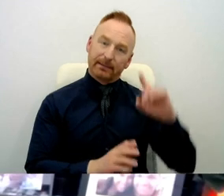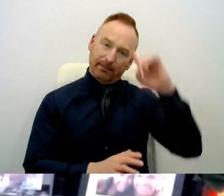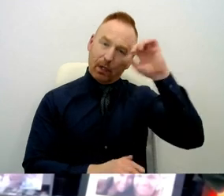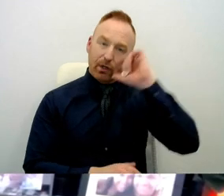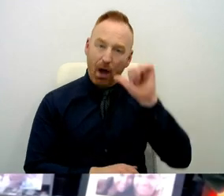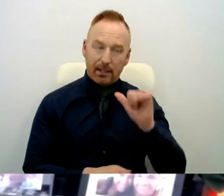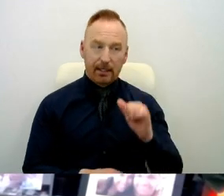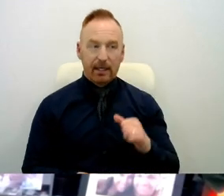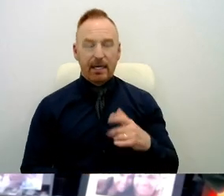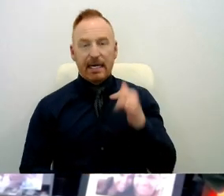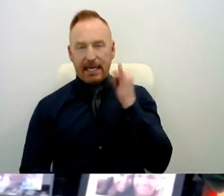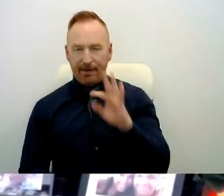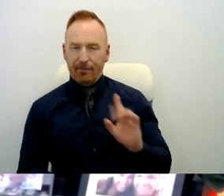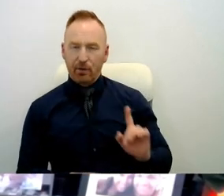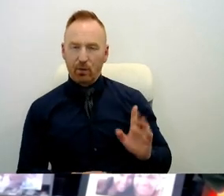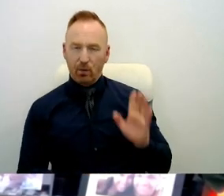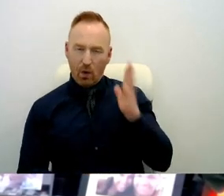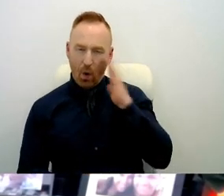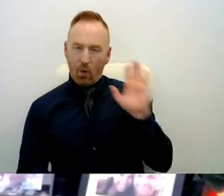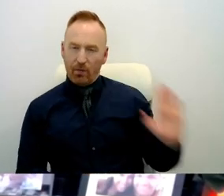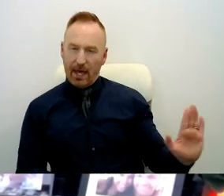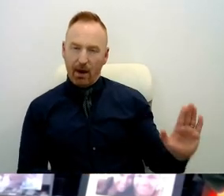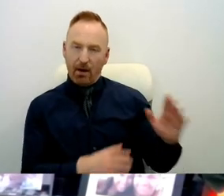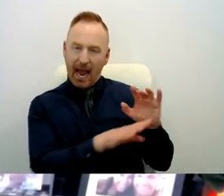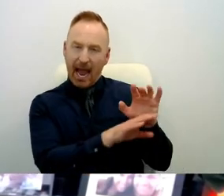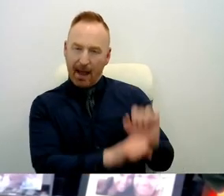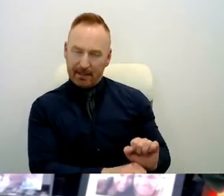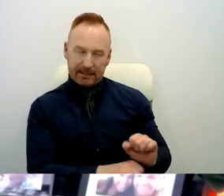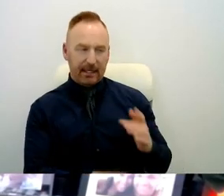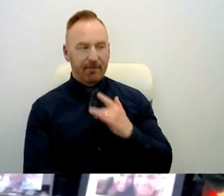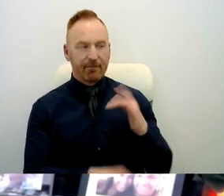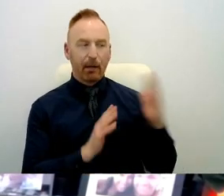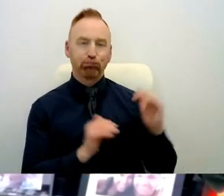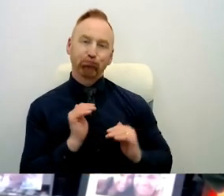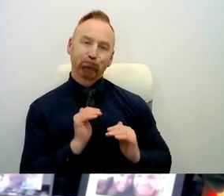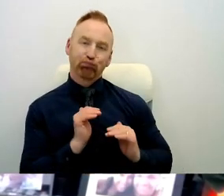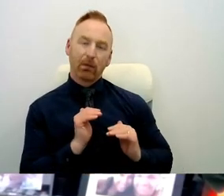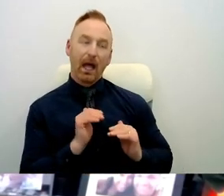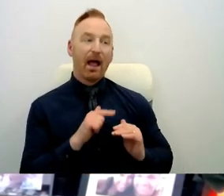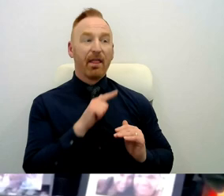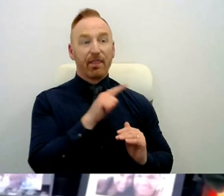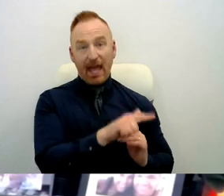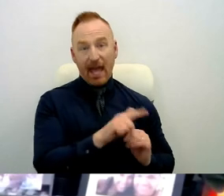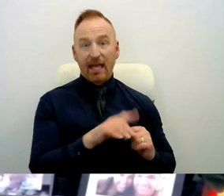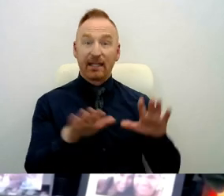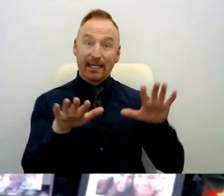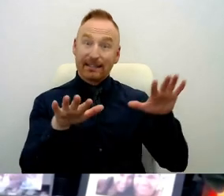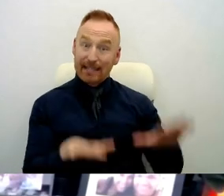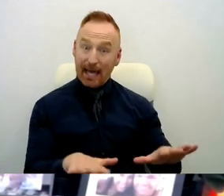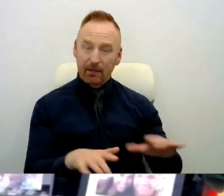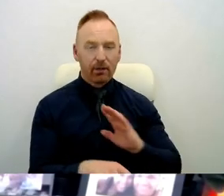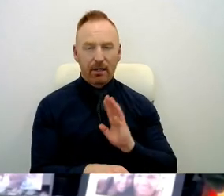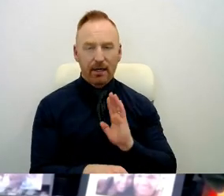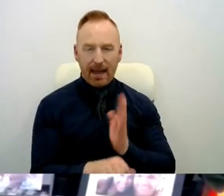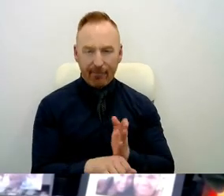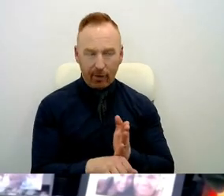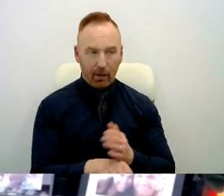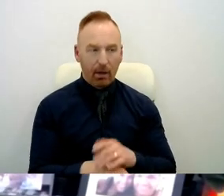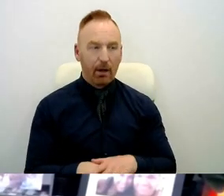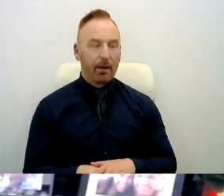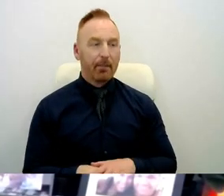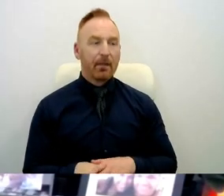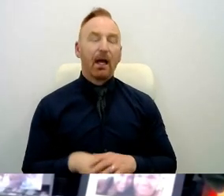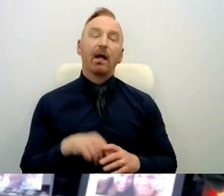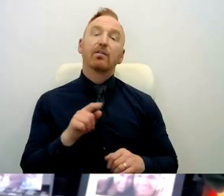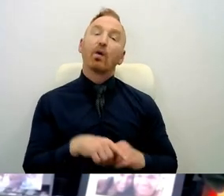"Those who did know their habits, however, could only see Blacks as undesirable. They could never be colonists or settlers." In concluding,